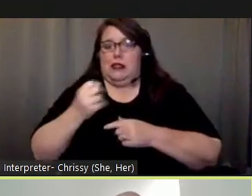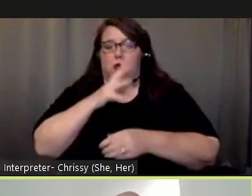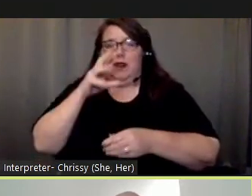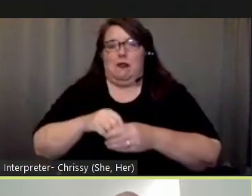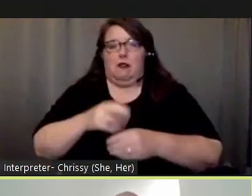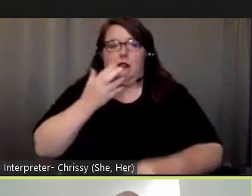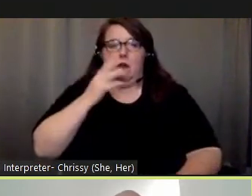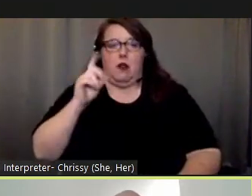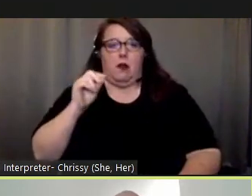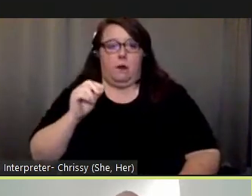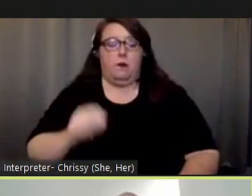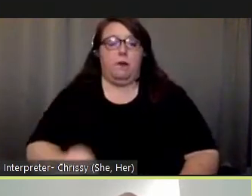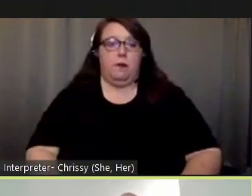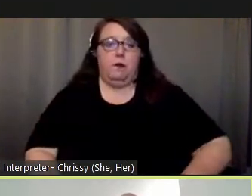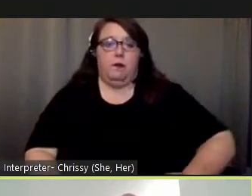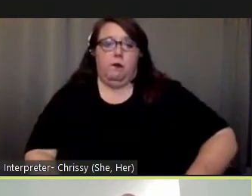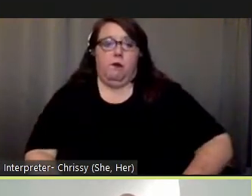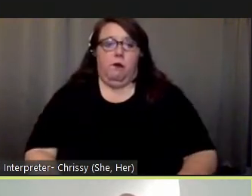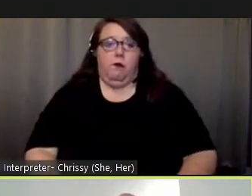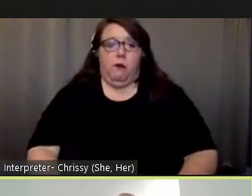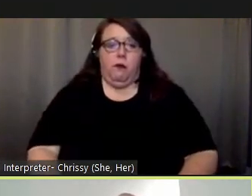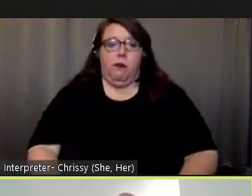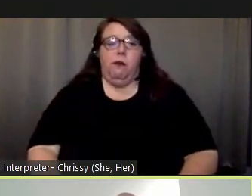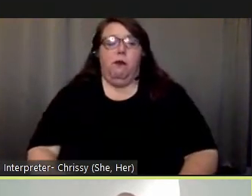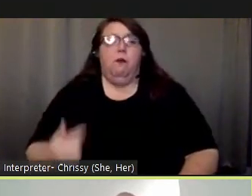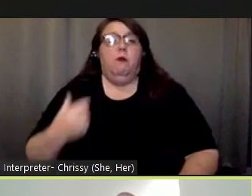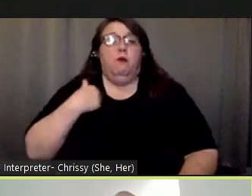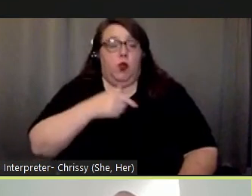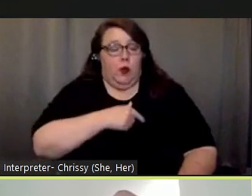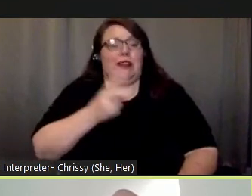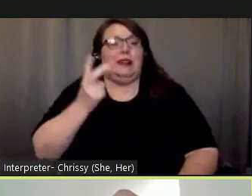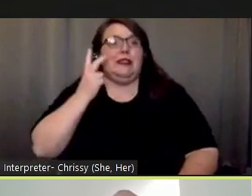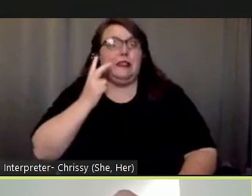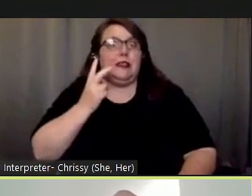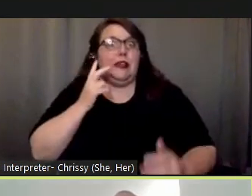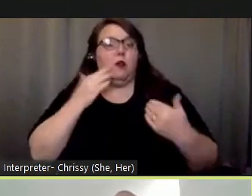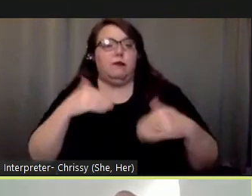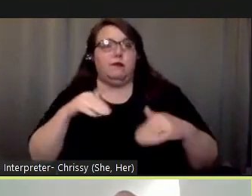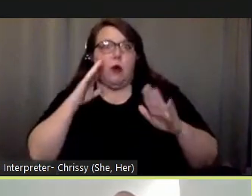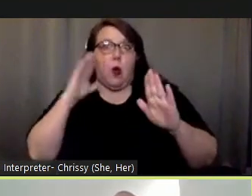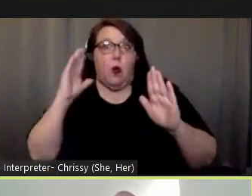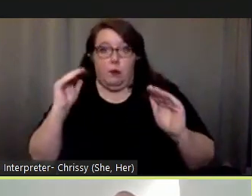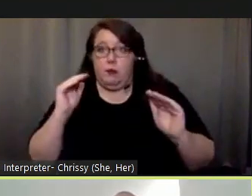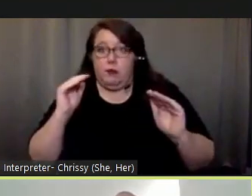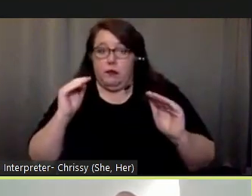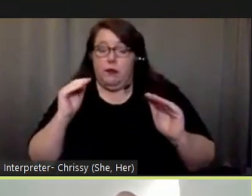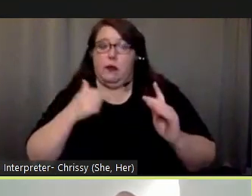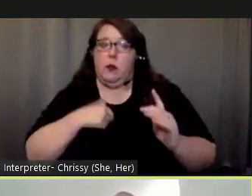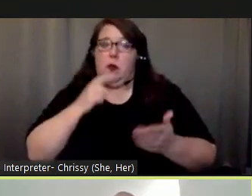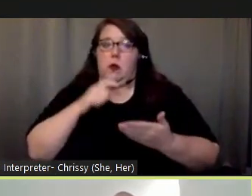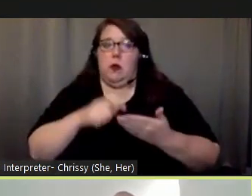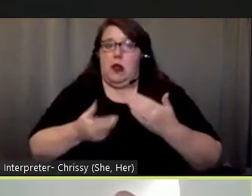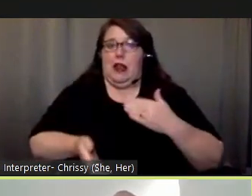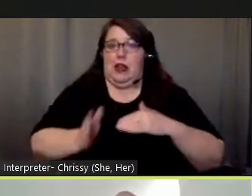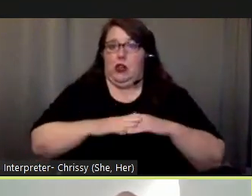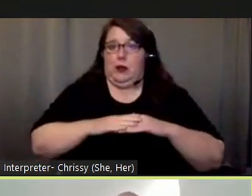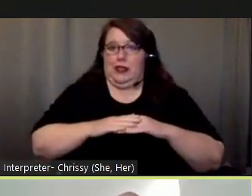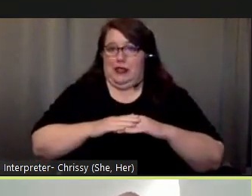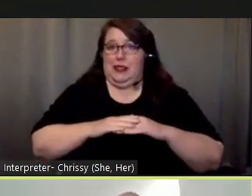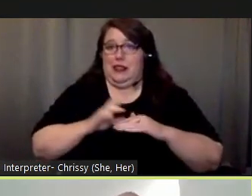Colorado. And so we do see some hope here as we see an increase in the doses that are